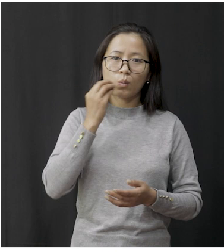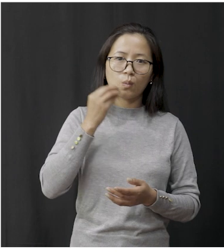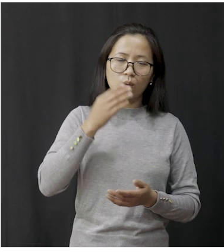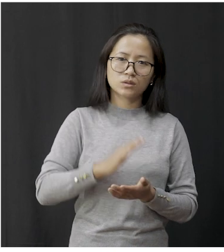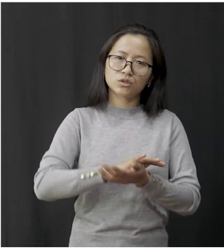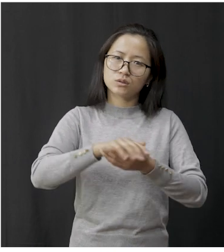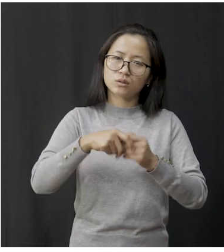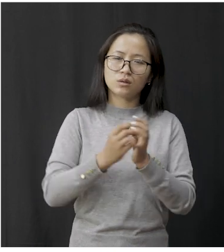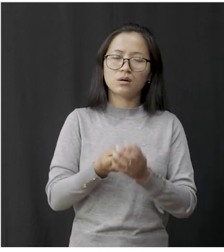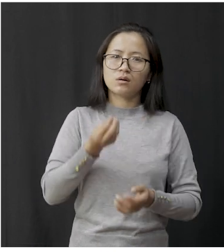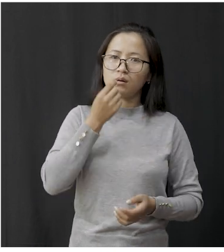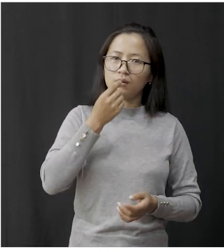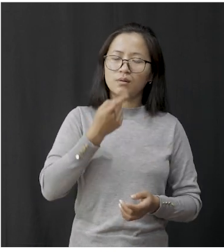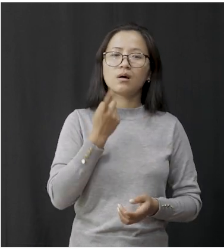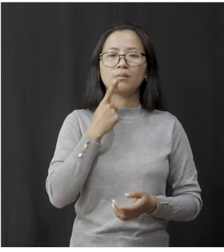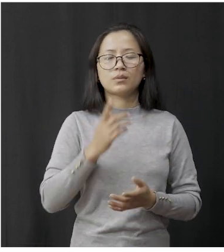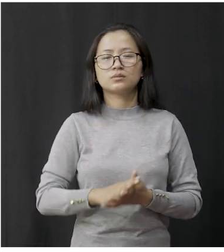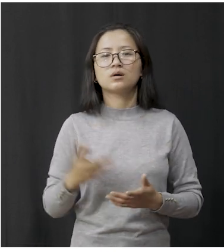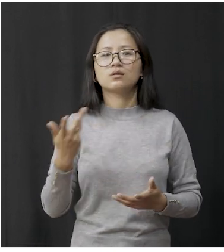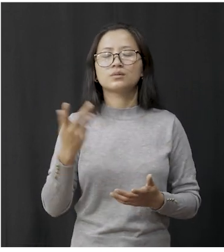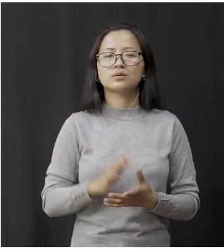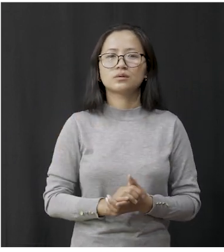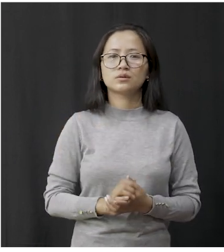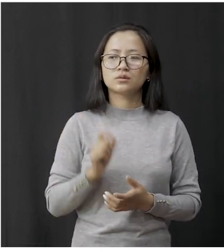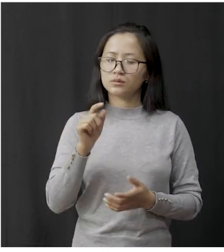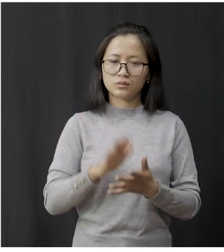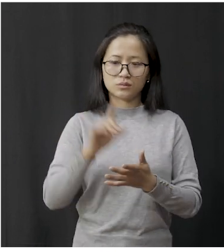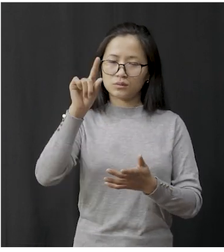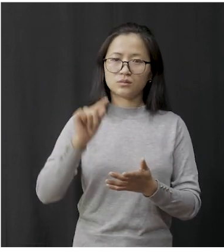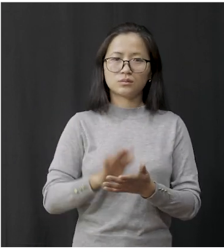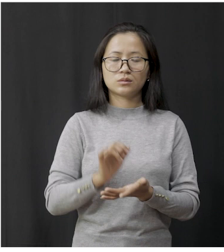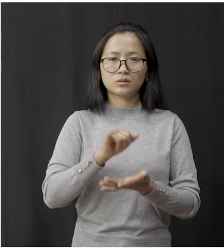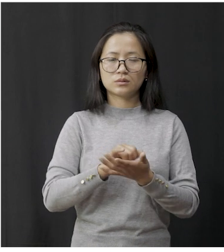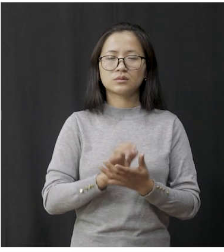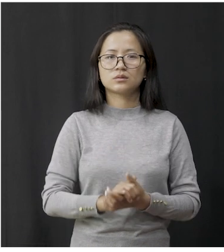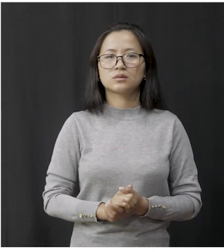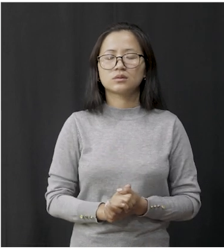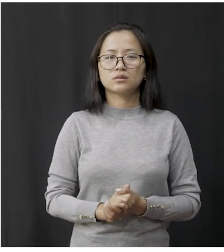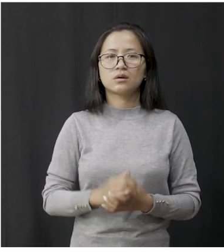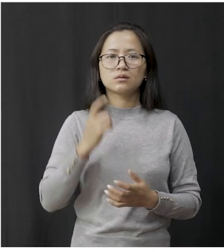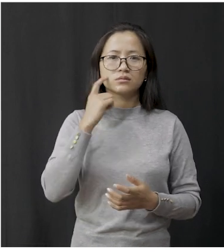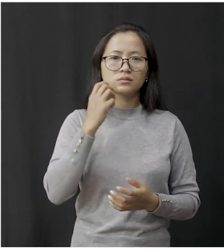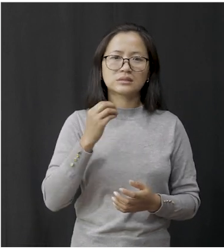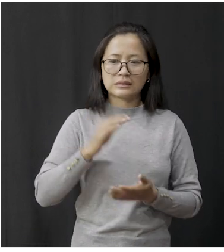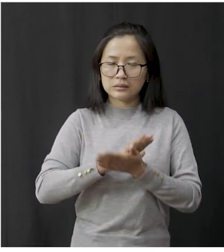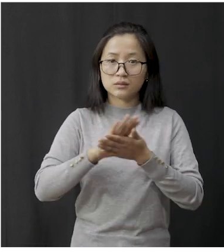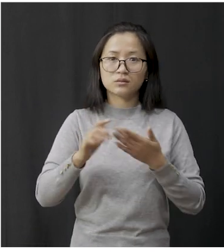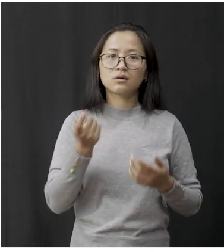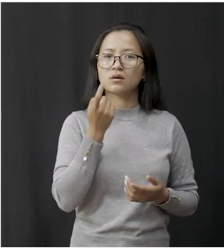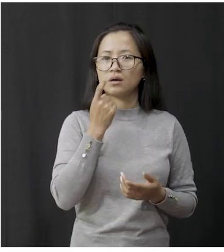meal. Okay? So students, how many of you do this? How many of you rinse your mouth after every